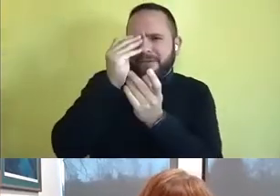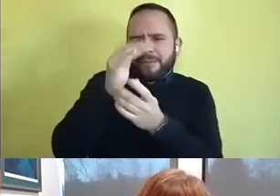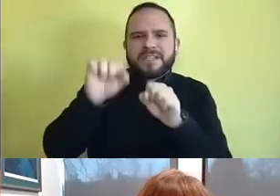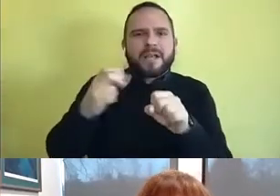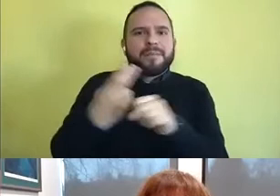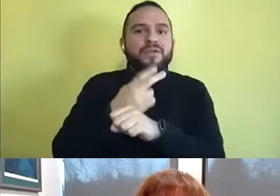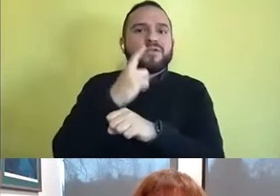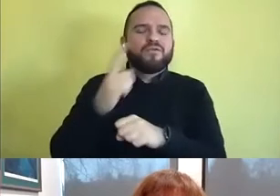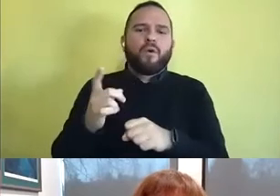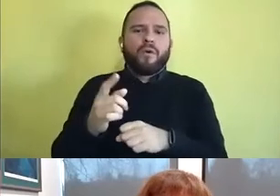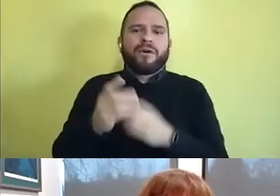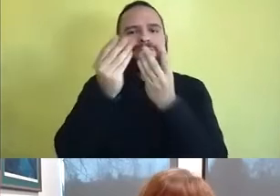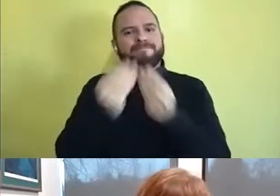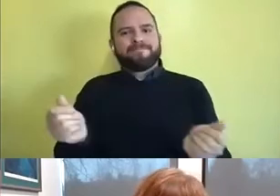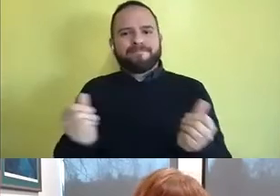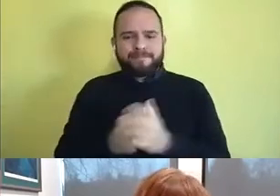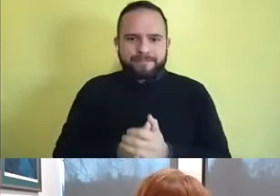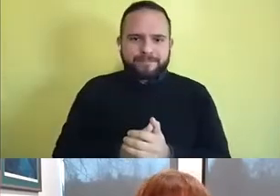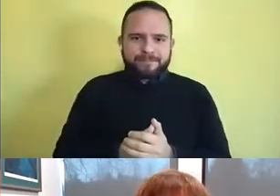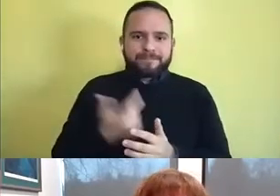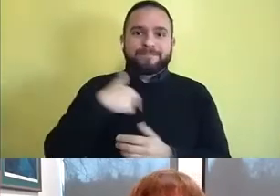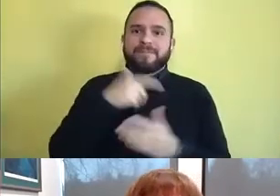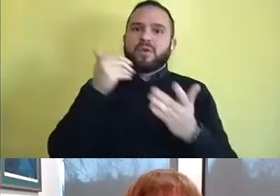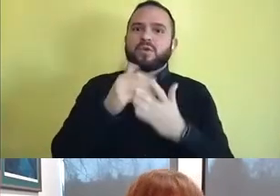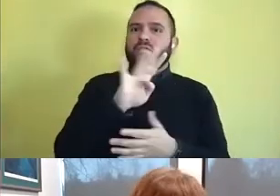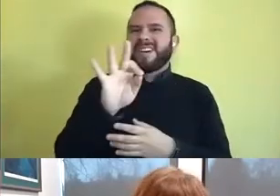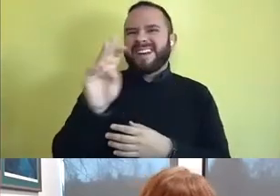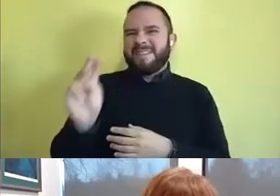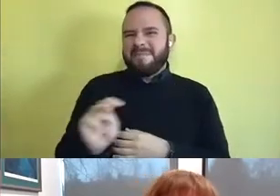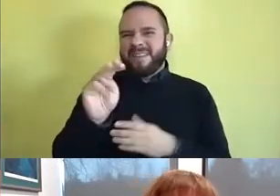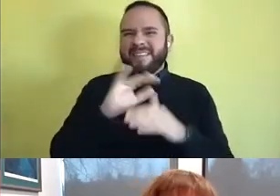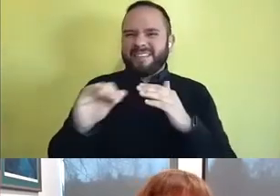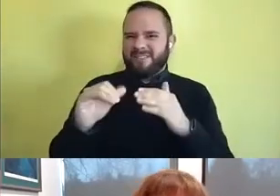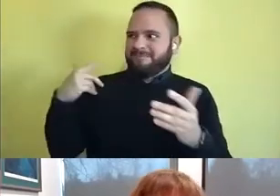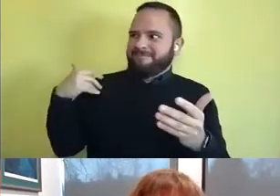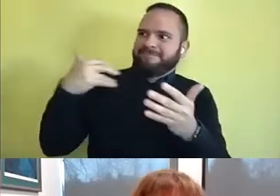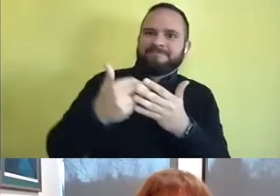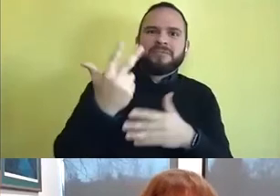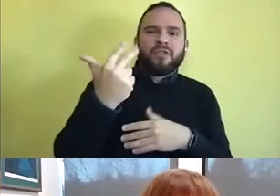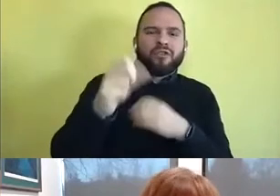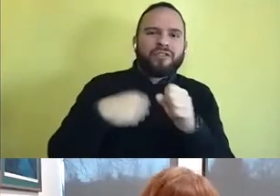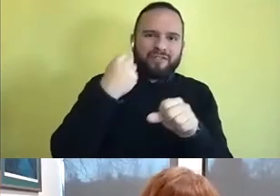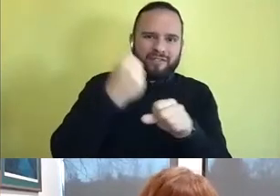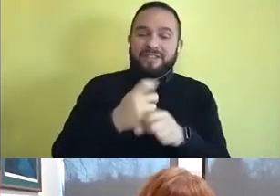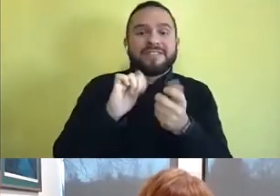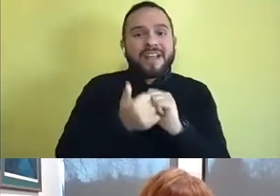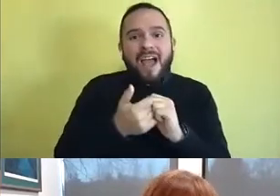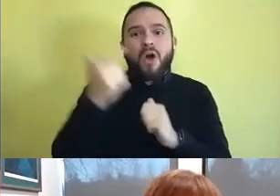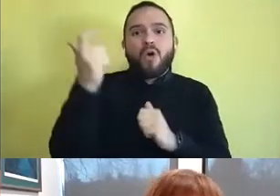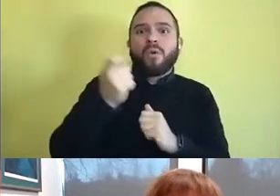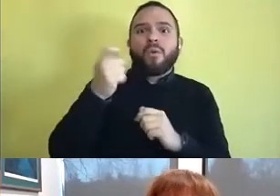Grant Making has invested close to $49 million over the past 13 years through our grant programs in New Jersey and